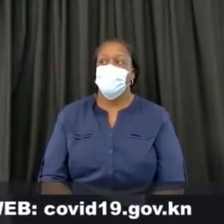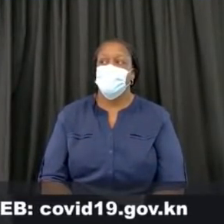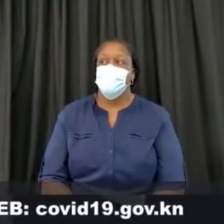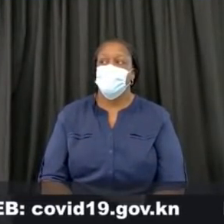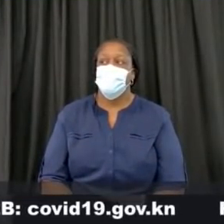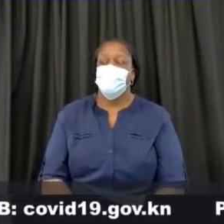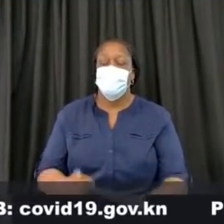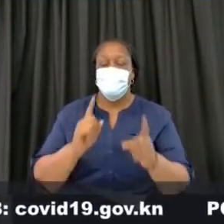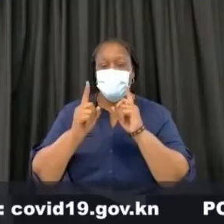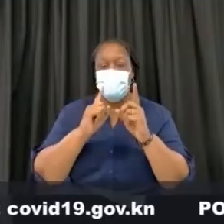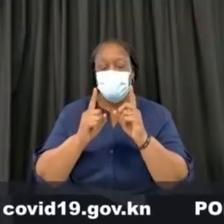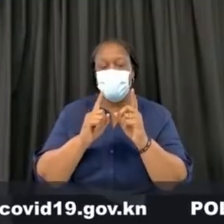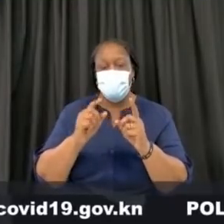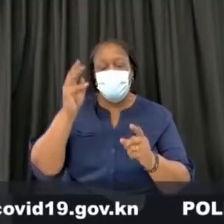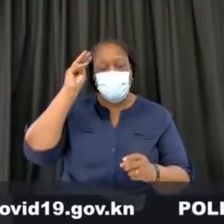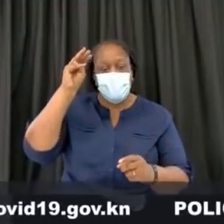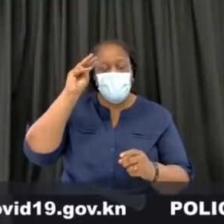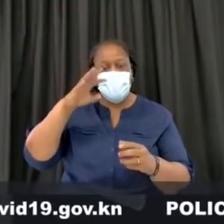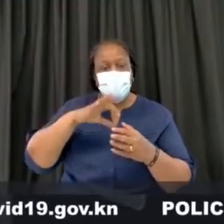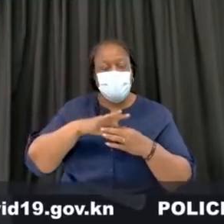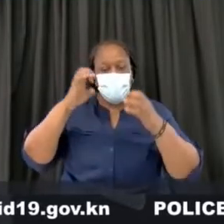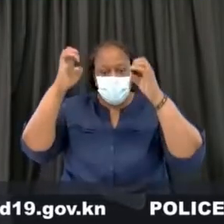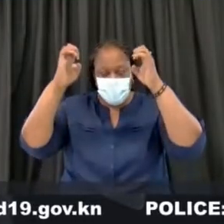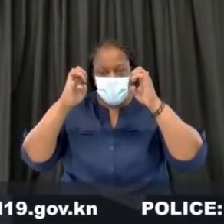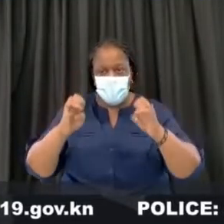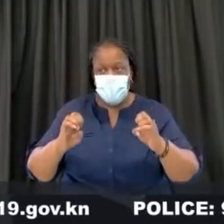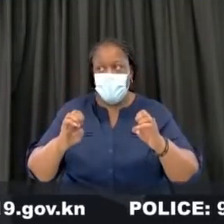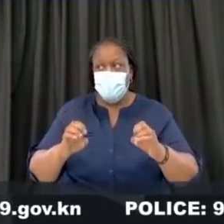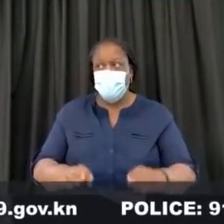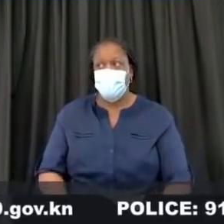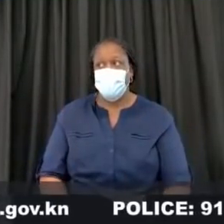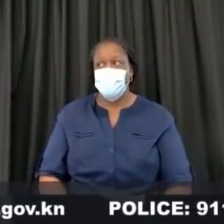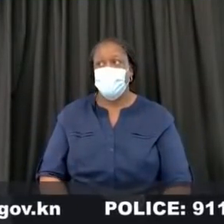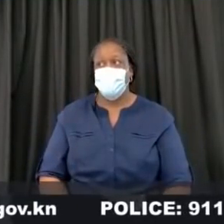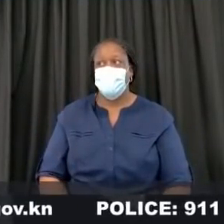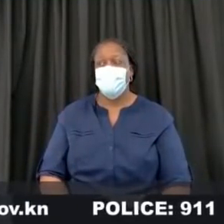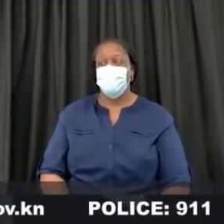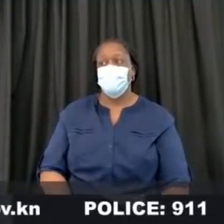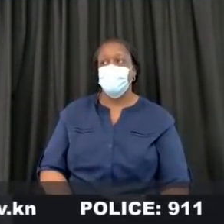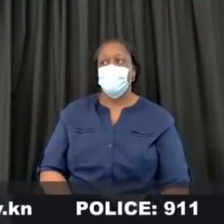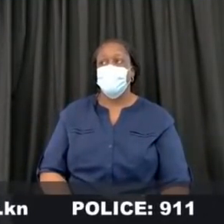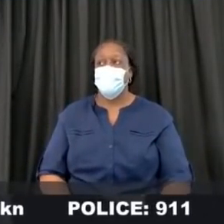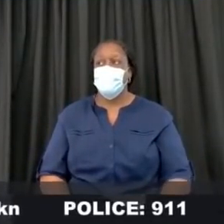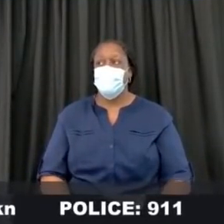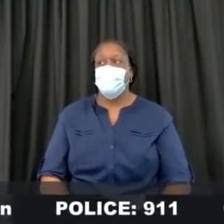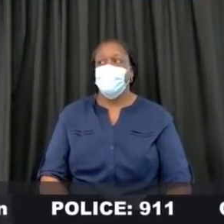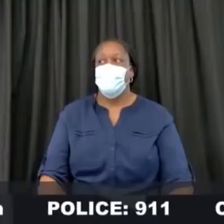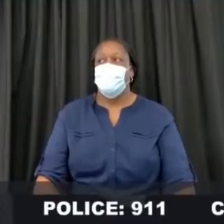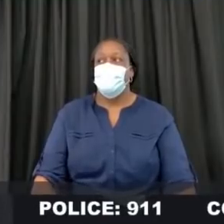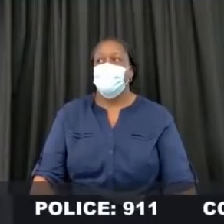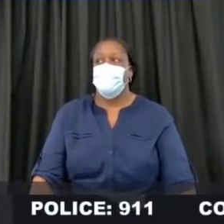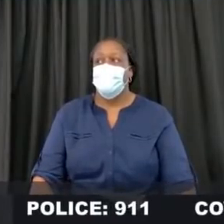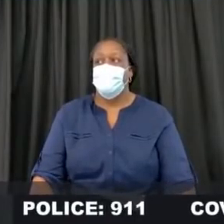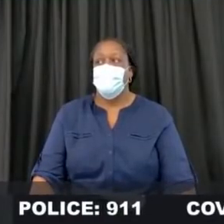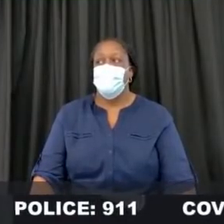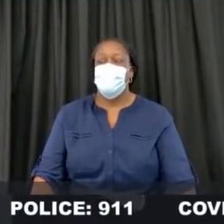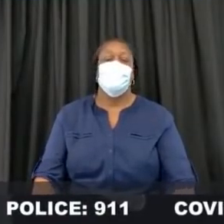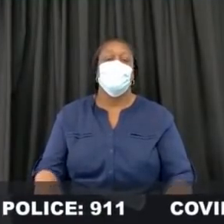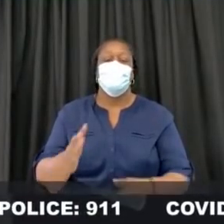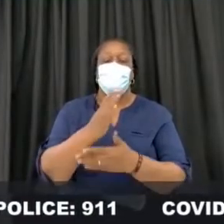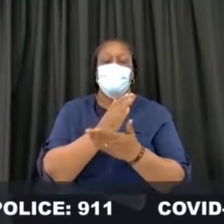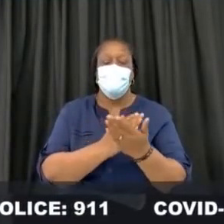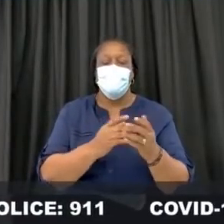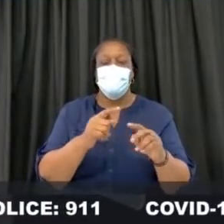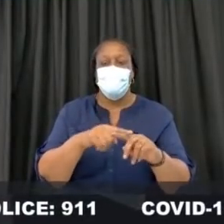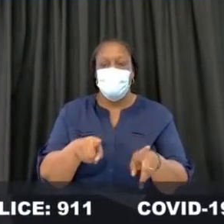he indicated that COVID-19 related protocols for schools will be revised for